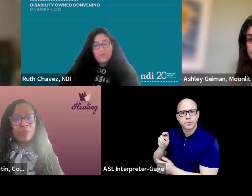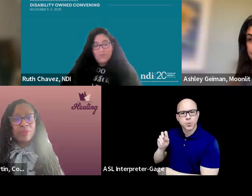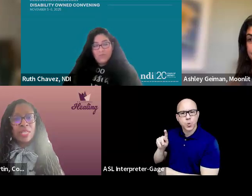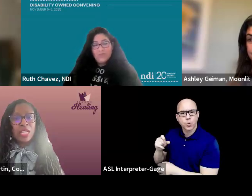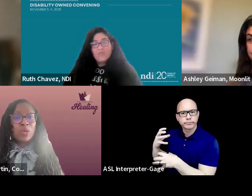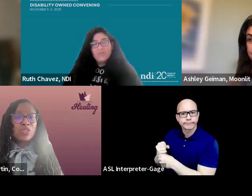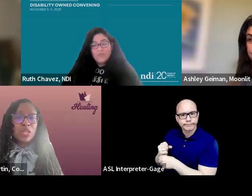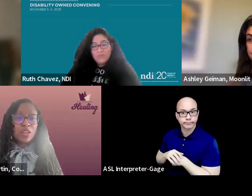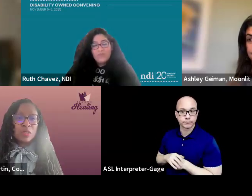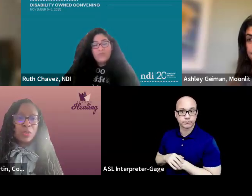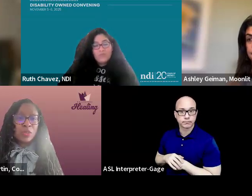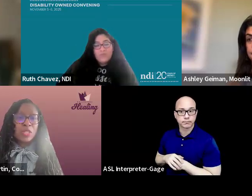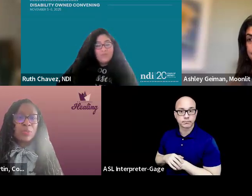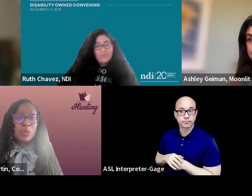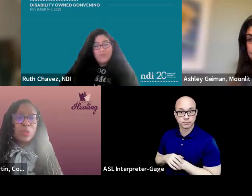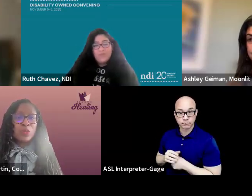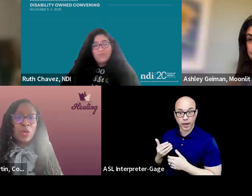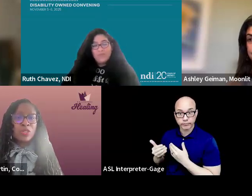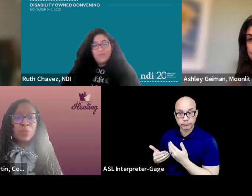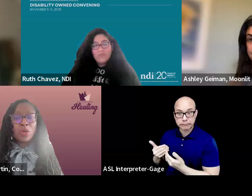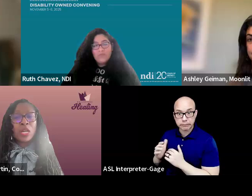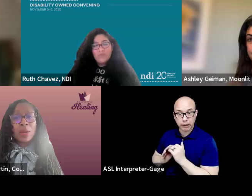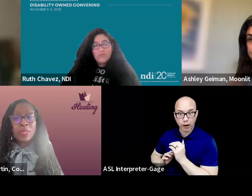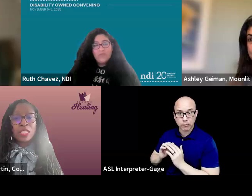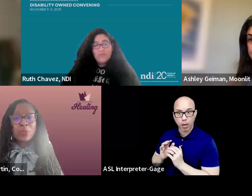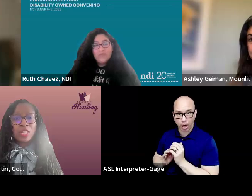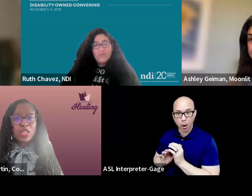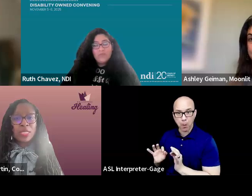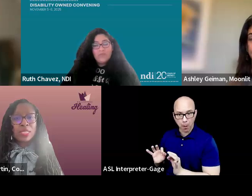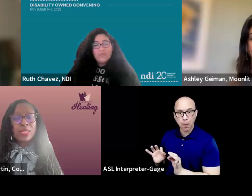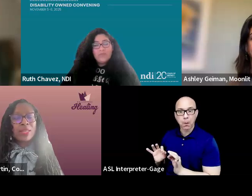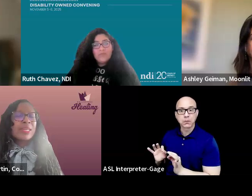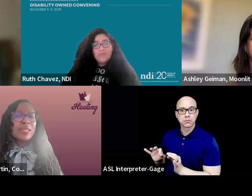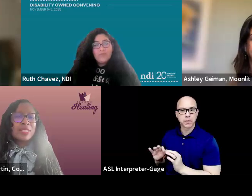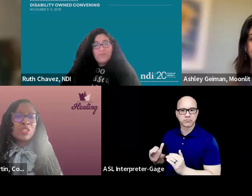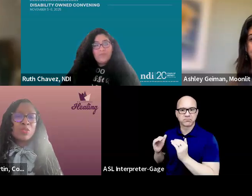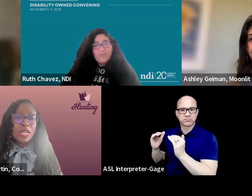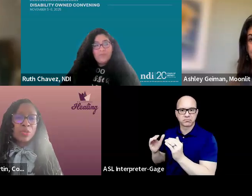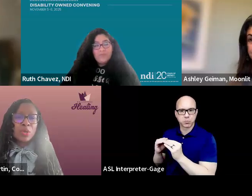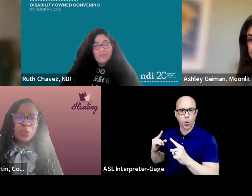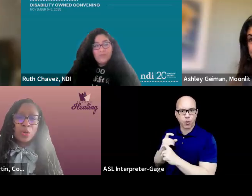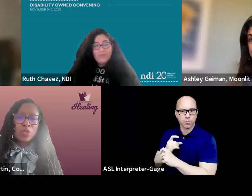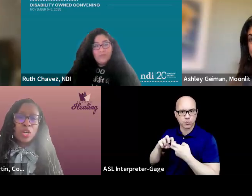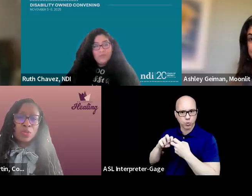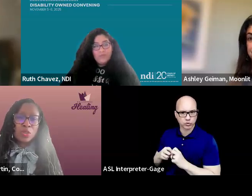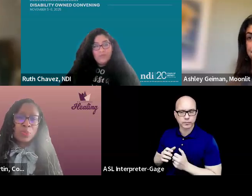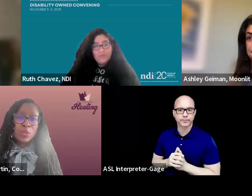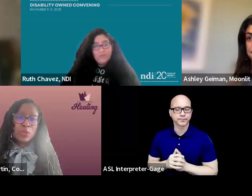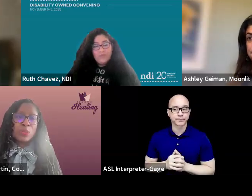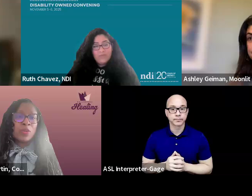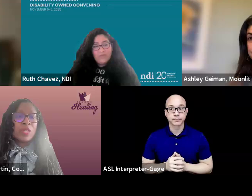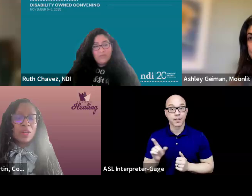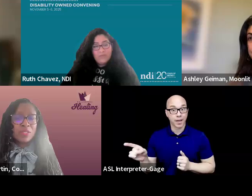ideas. And once you're comfortable, you can move on to more complex projects. This gradual approach helps